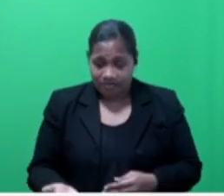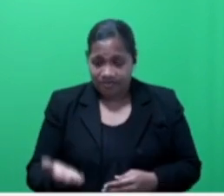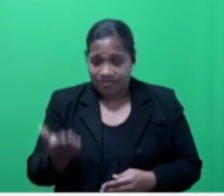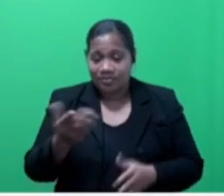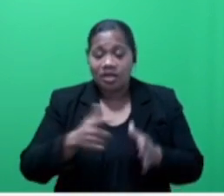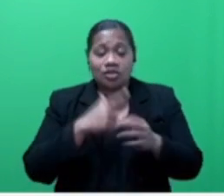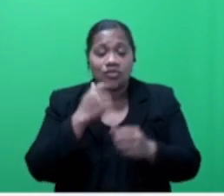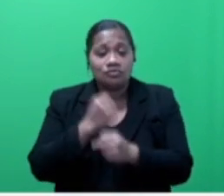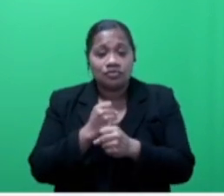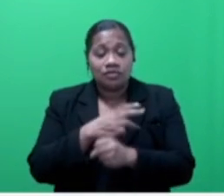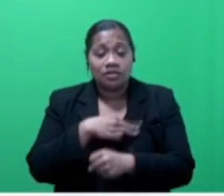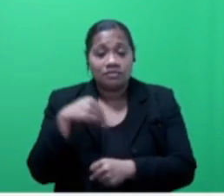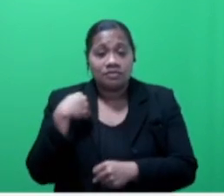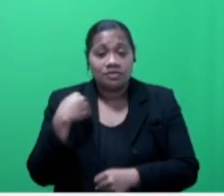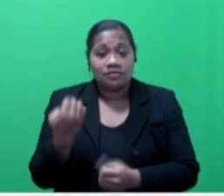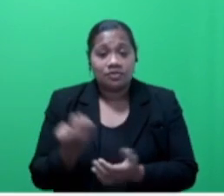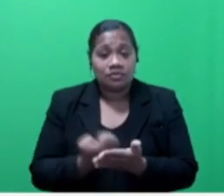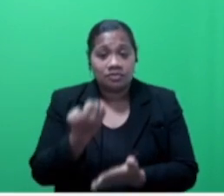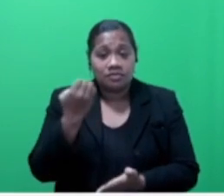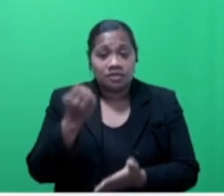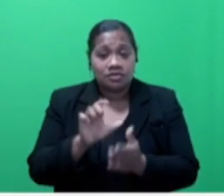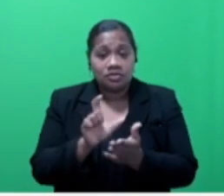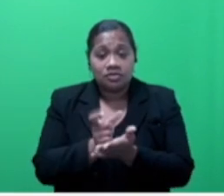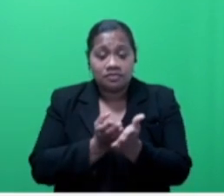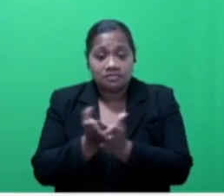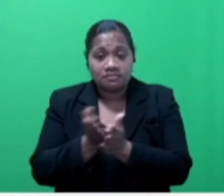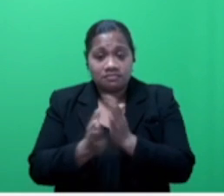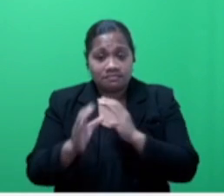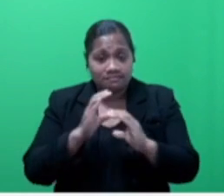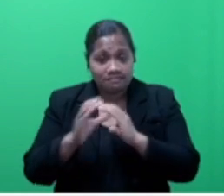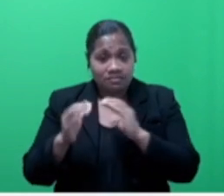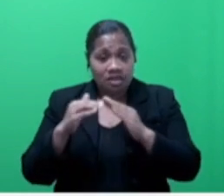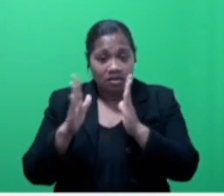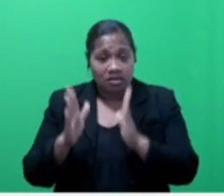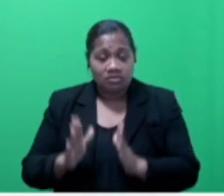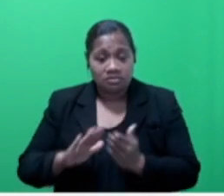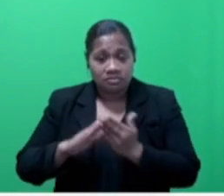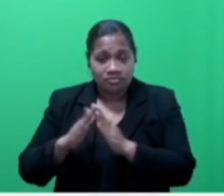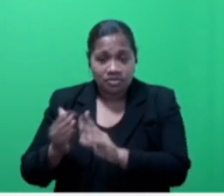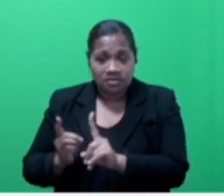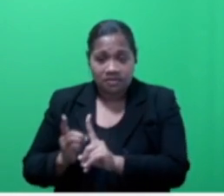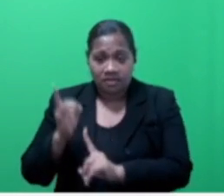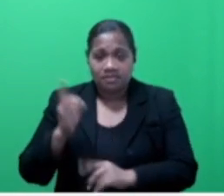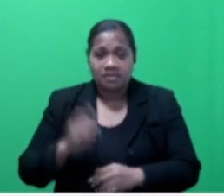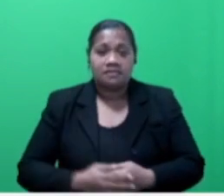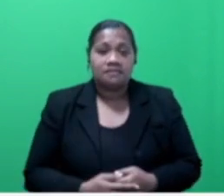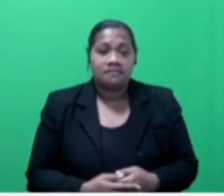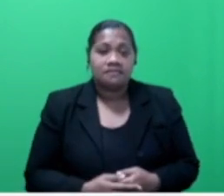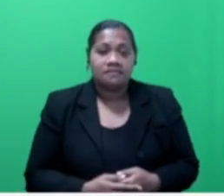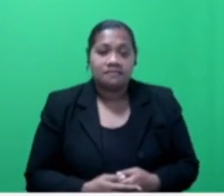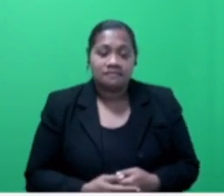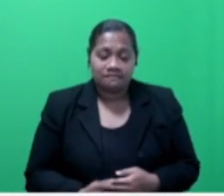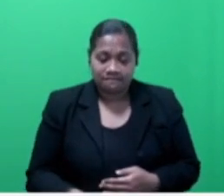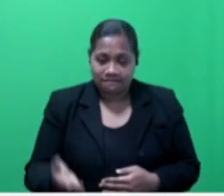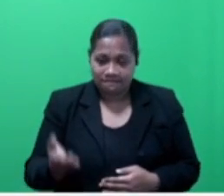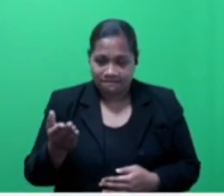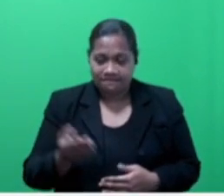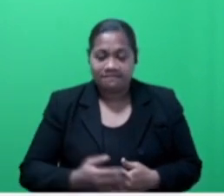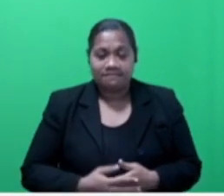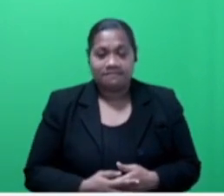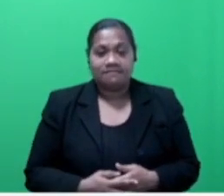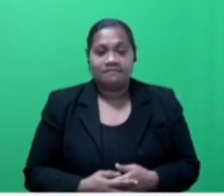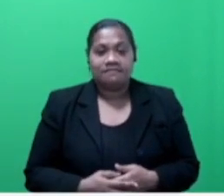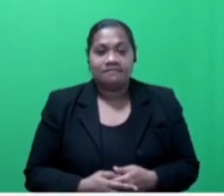Attorney General and Minister for Economy, Civil Service, Communications, Housing and Community Development, the Honourable Aiyaz